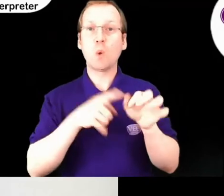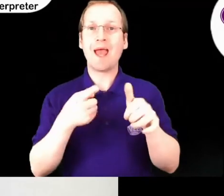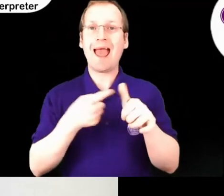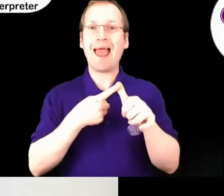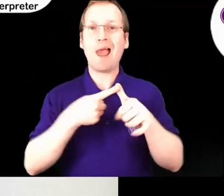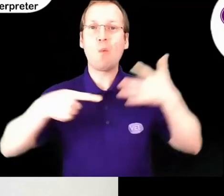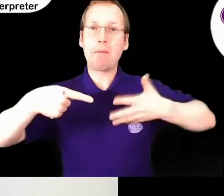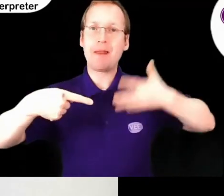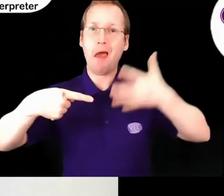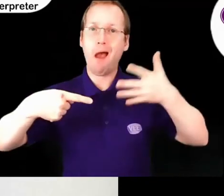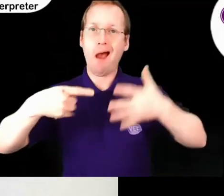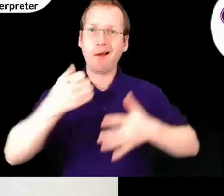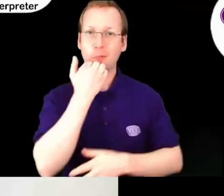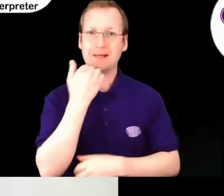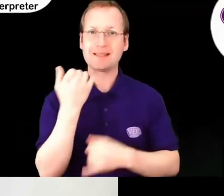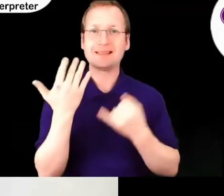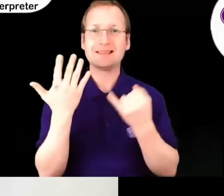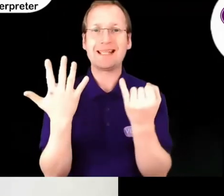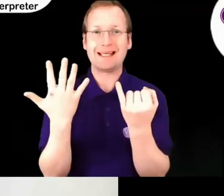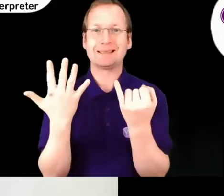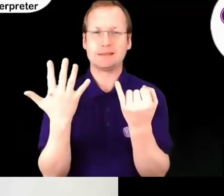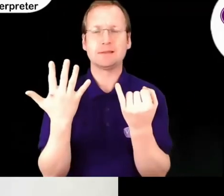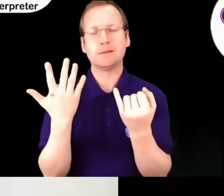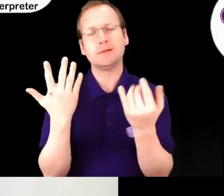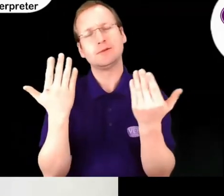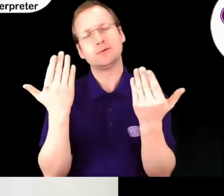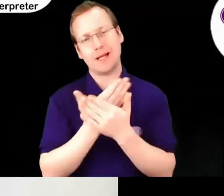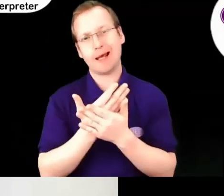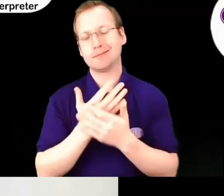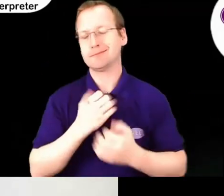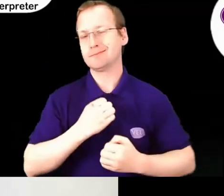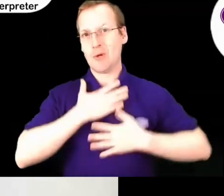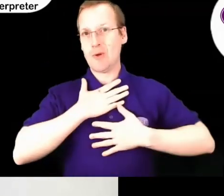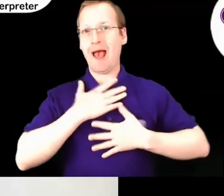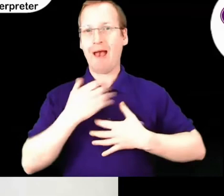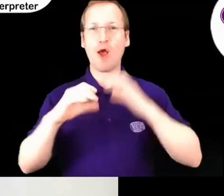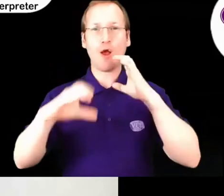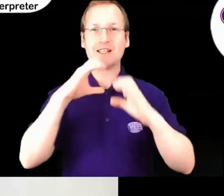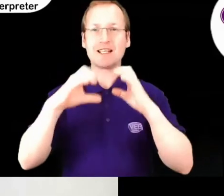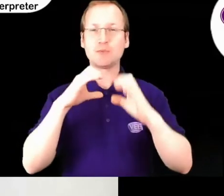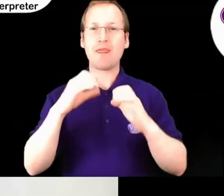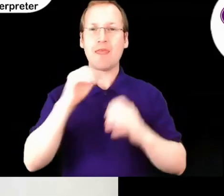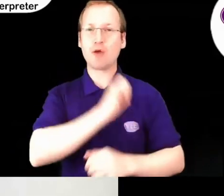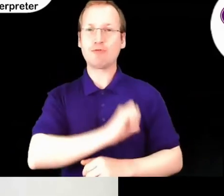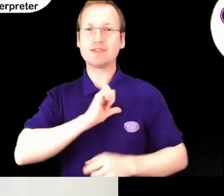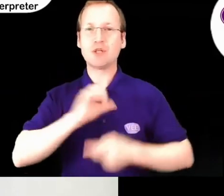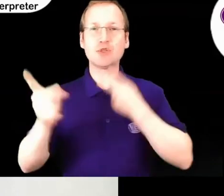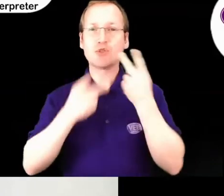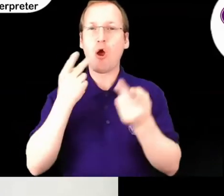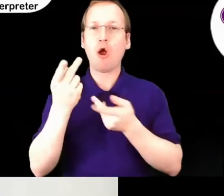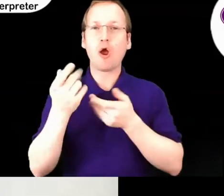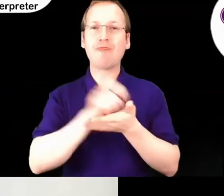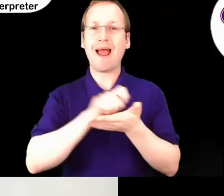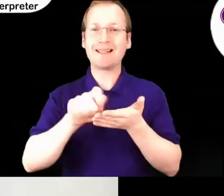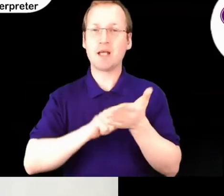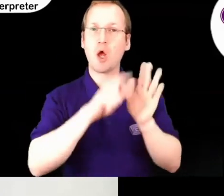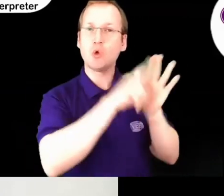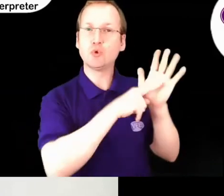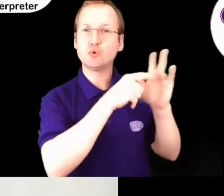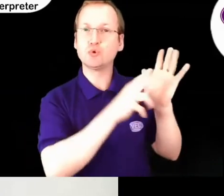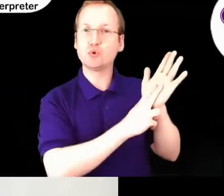new patrons. And tonight I am delighted that we're in conversation with Christian songwriter John Bell.